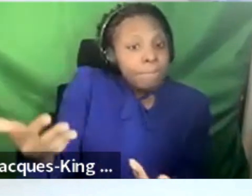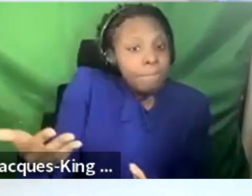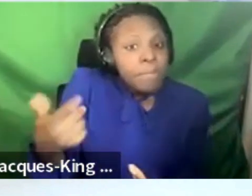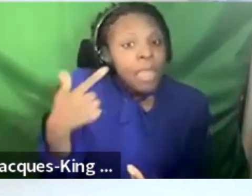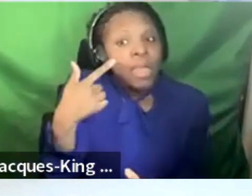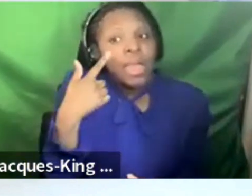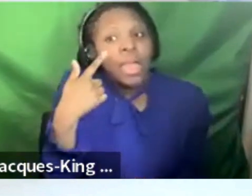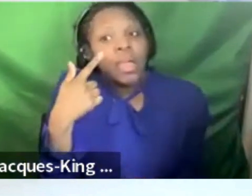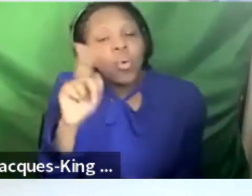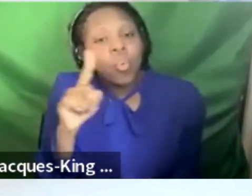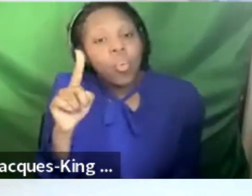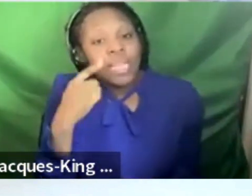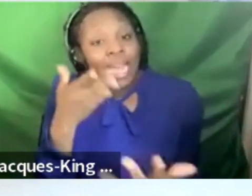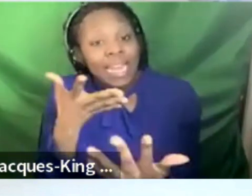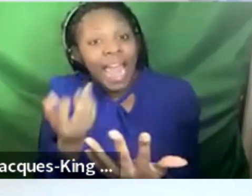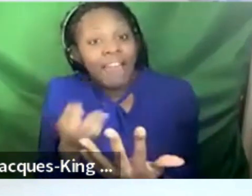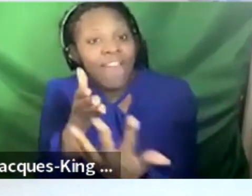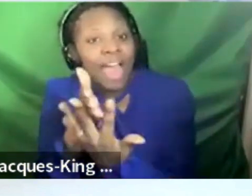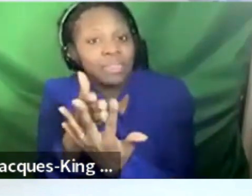where he belongs